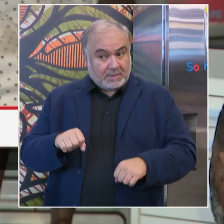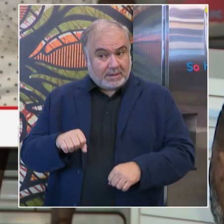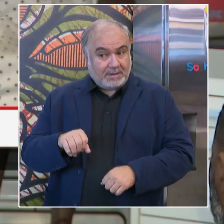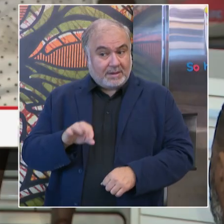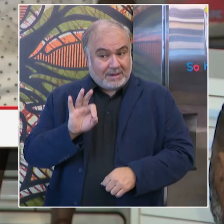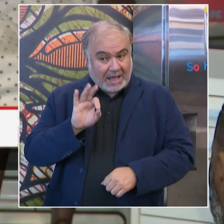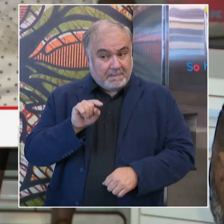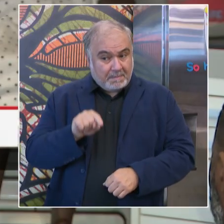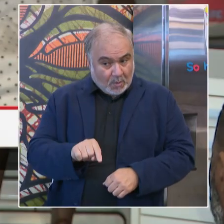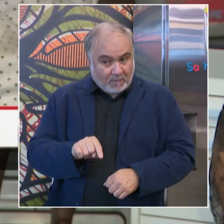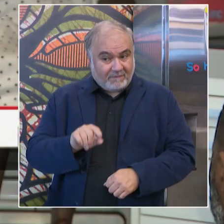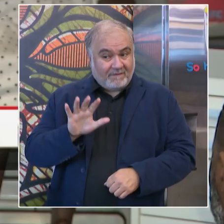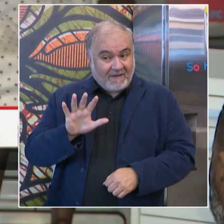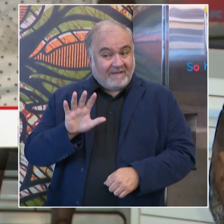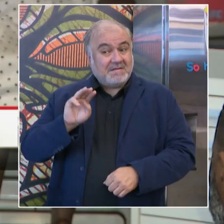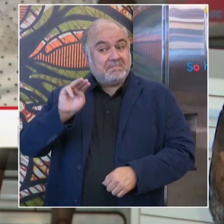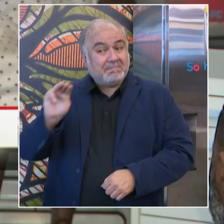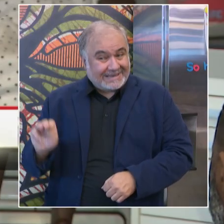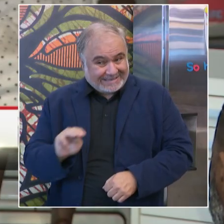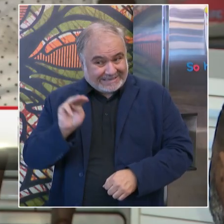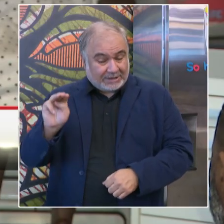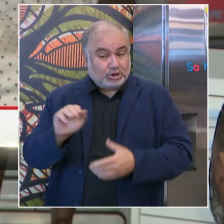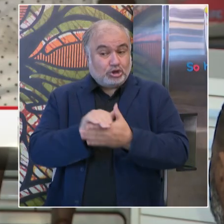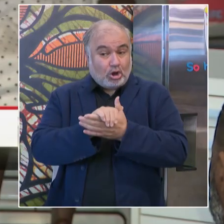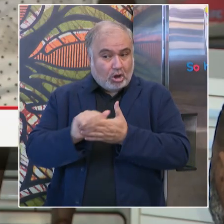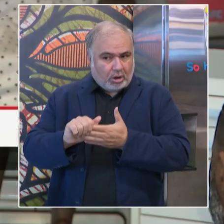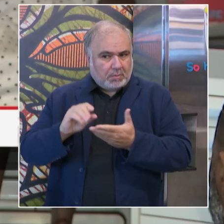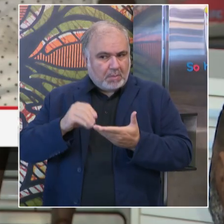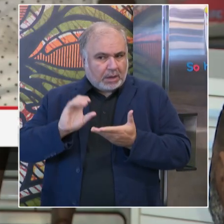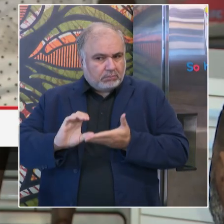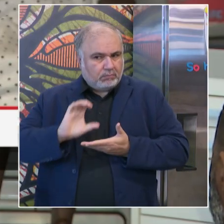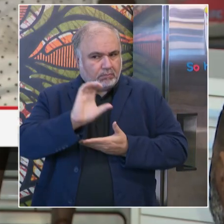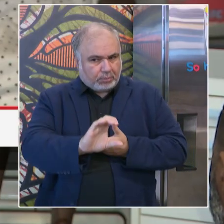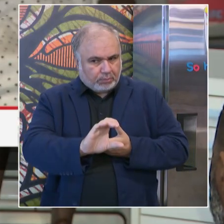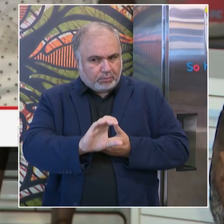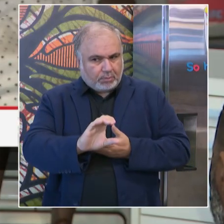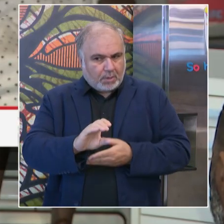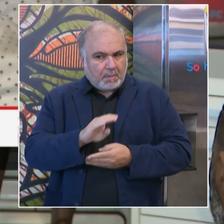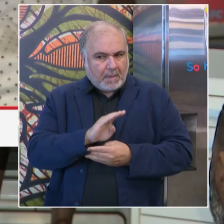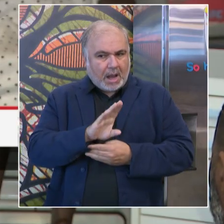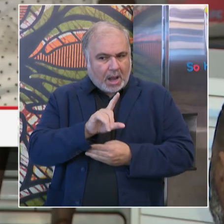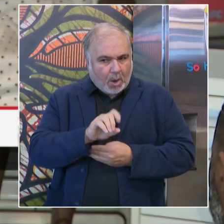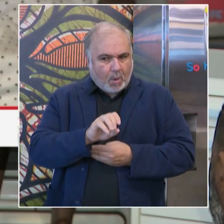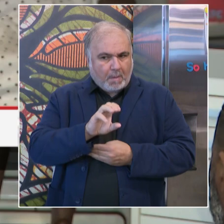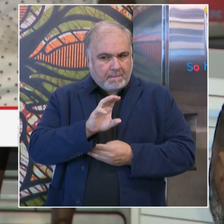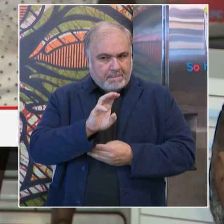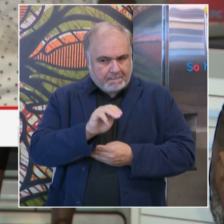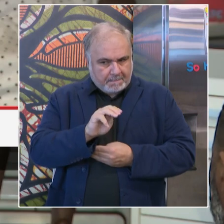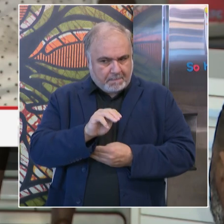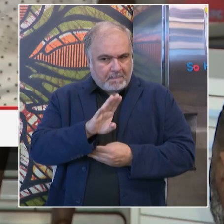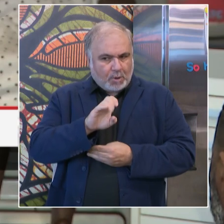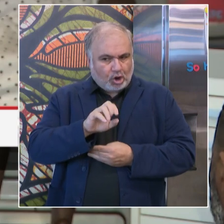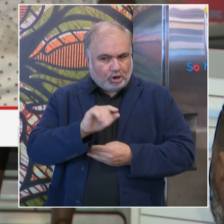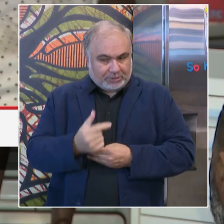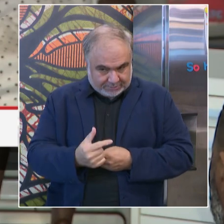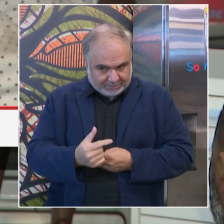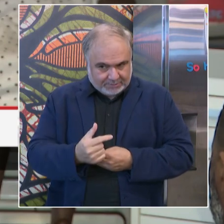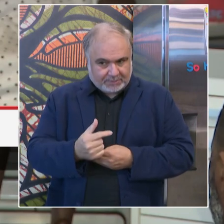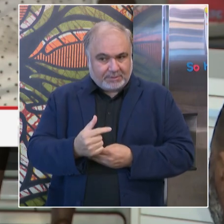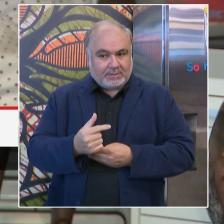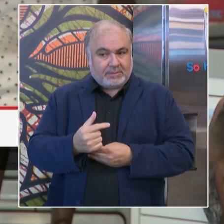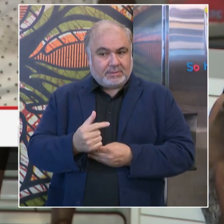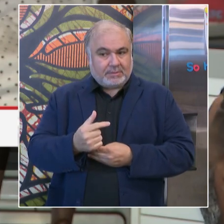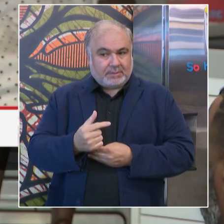$9.5 million investment from Bloomberg Philanthropies. And we have someone from Bloomberg with